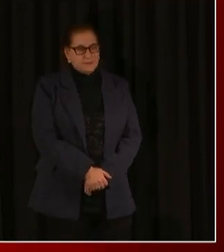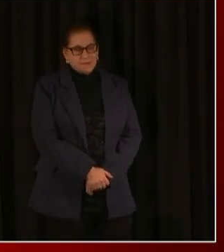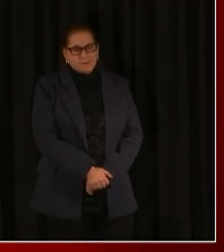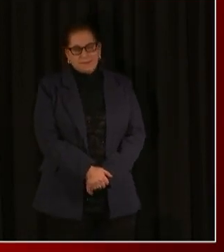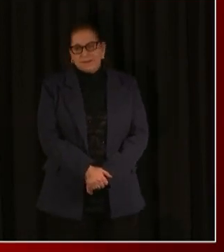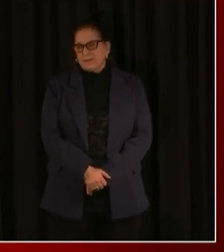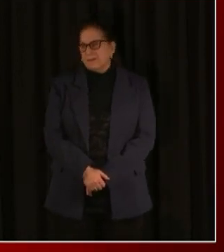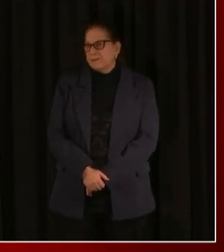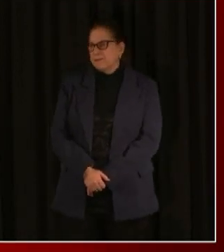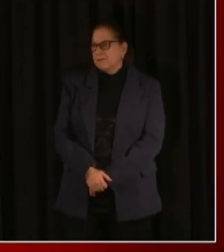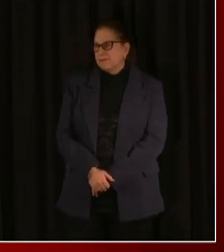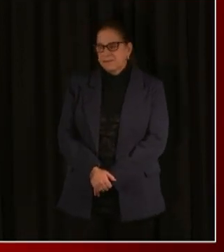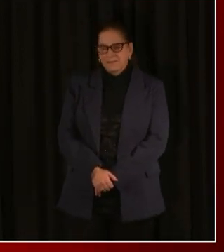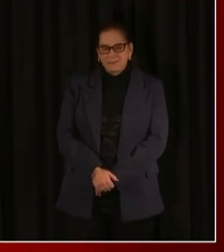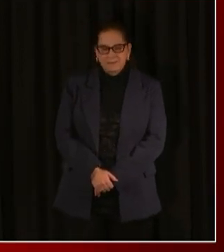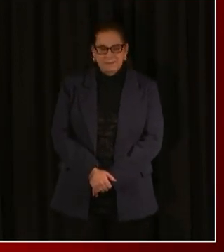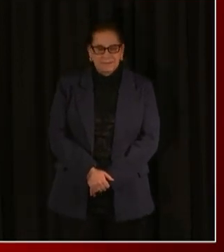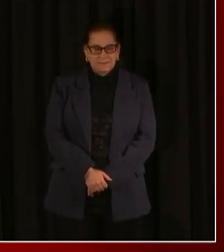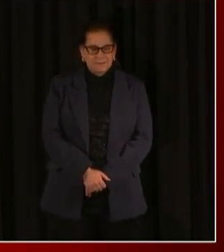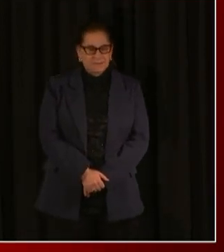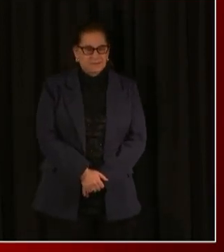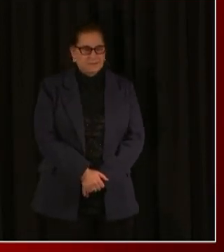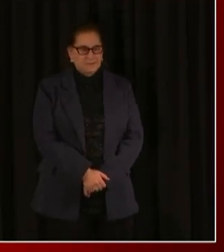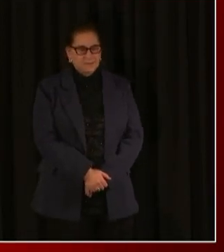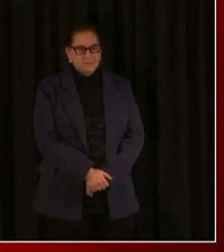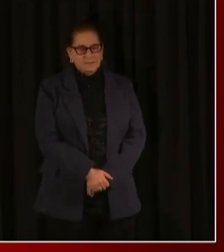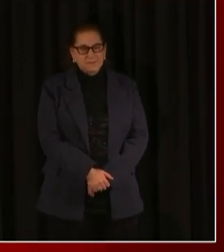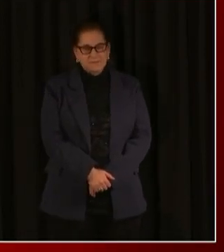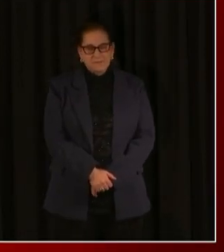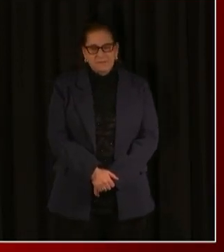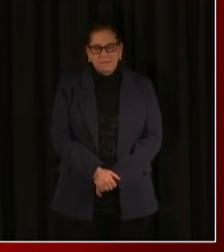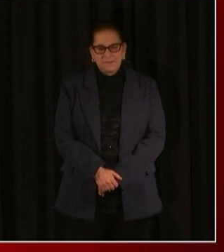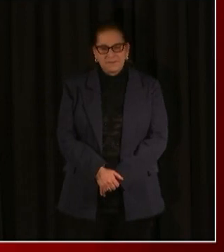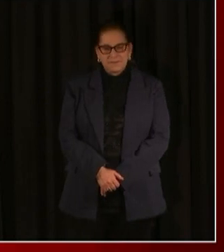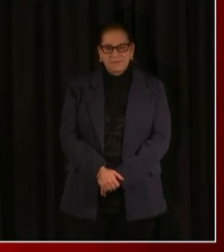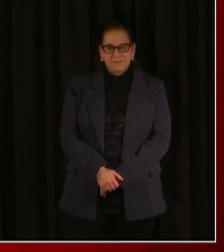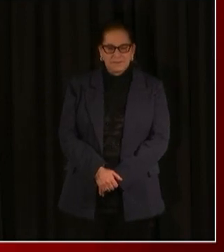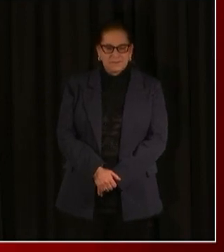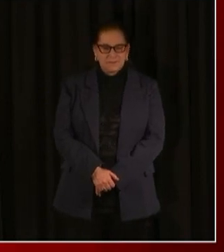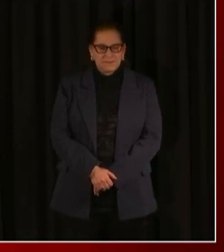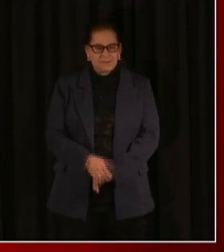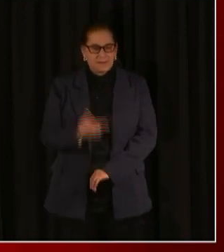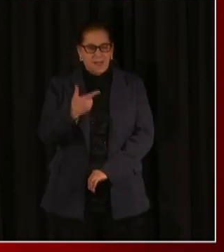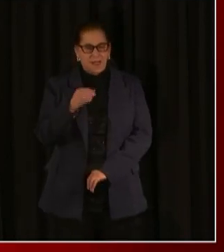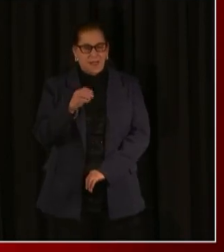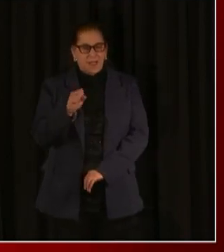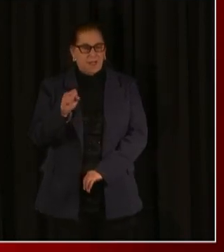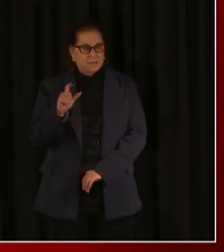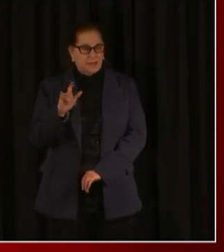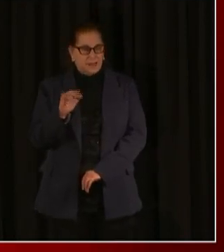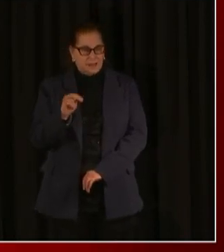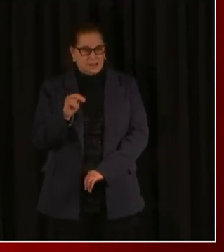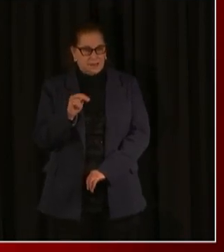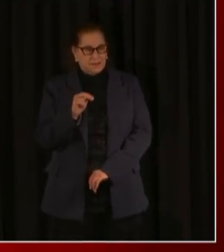Can we go next to Commissioner Gosselin? Commissioner Gosselin, your line is unmuted.